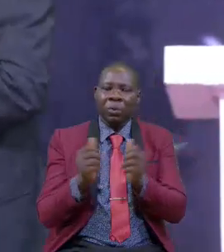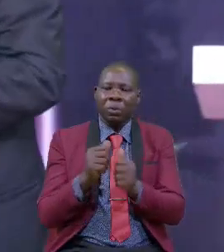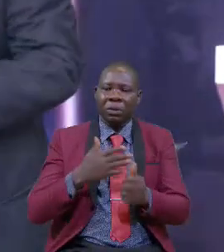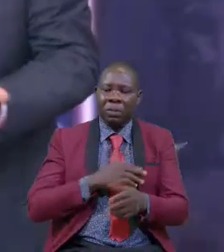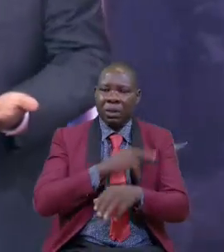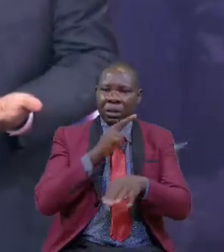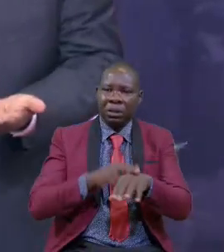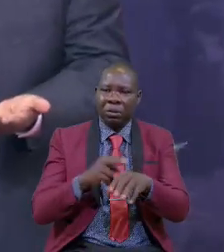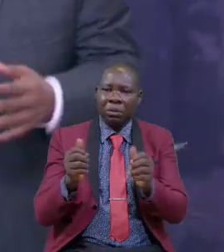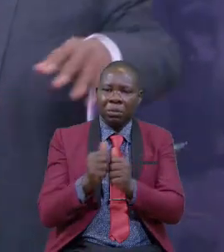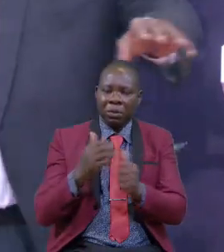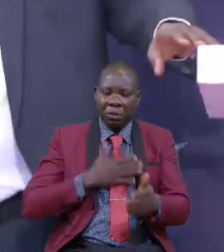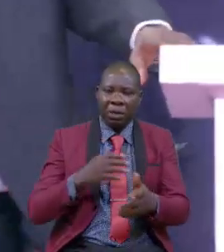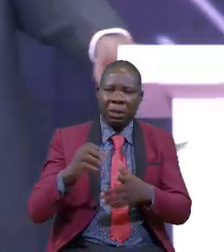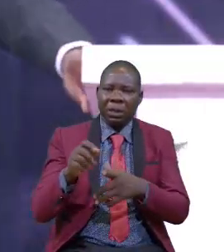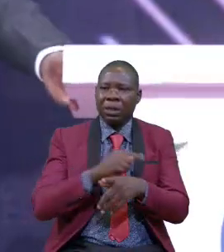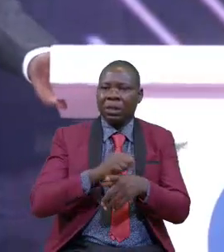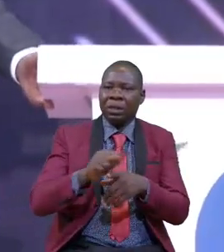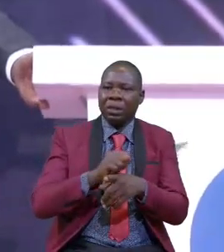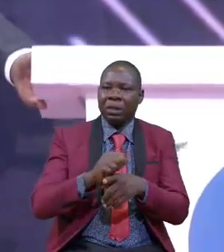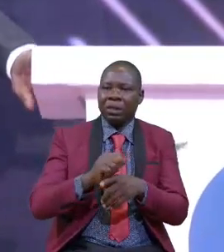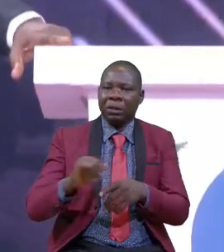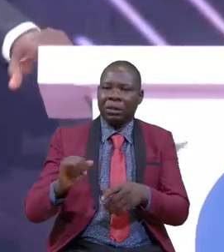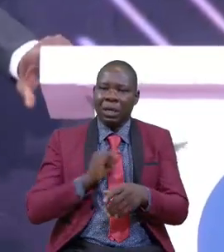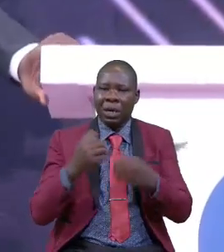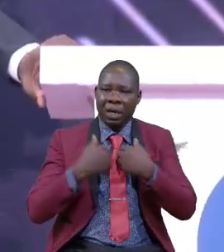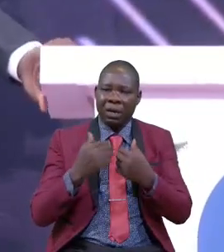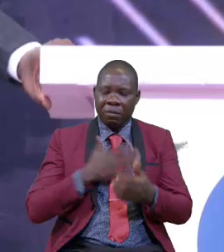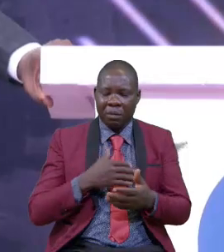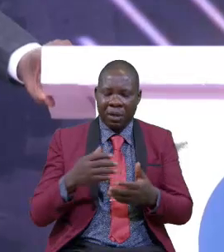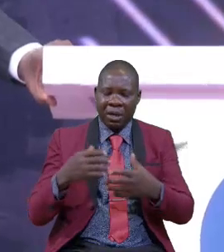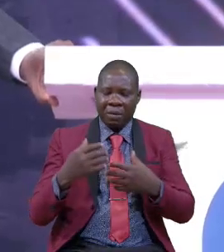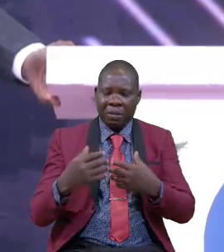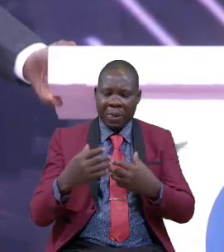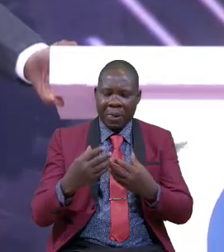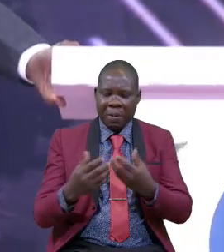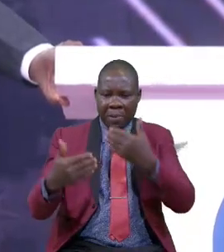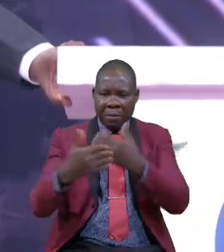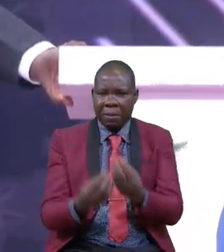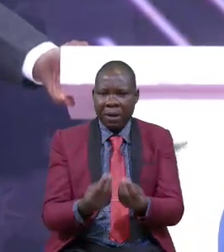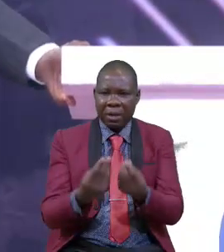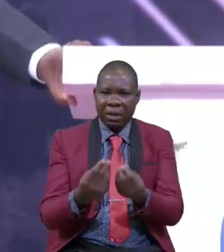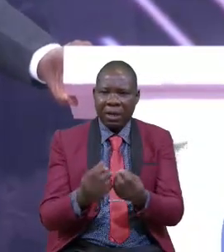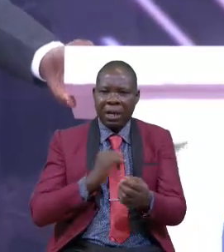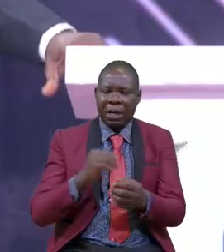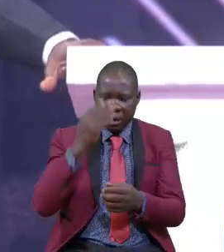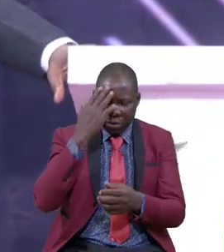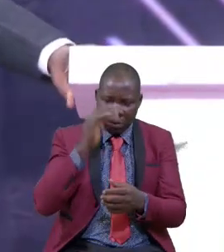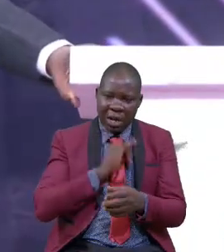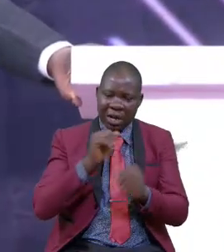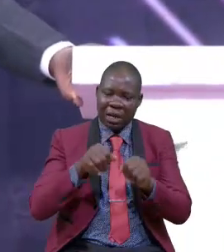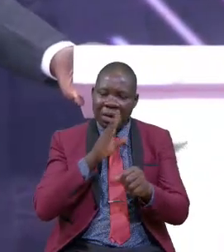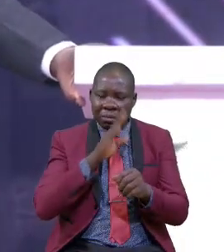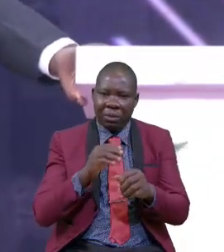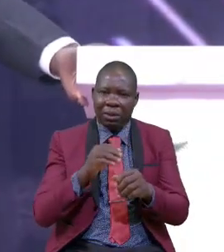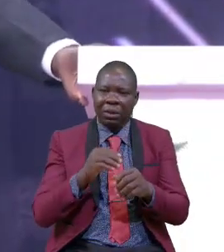my background, and so I shouldn't think I can be harmless to anyone. Yes,